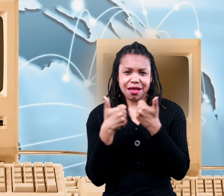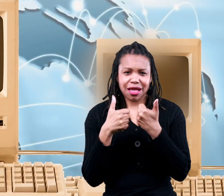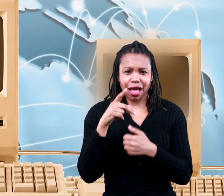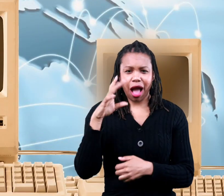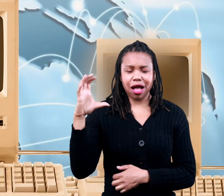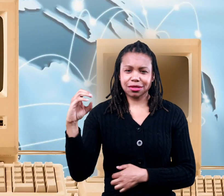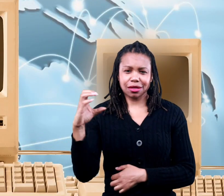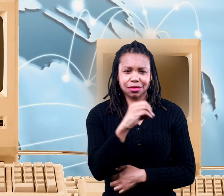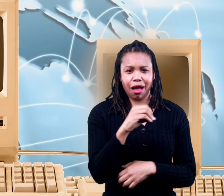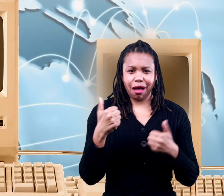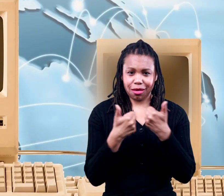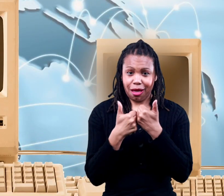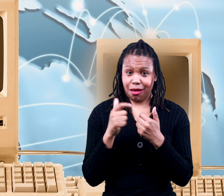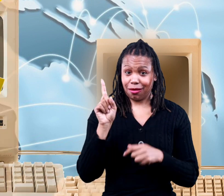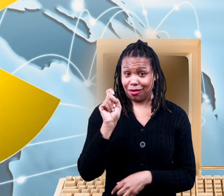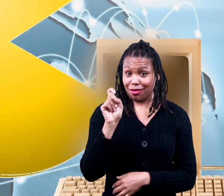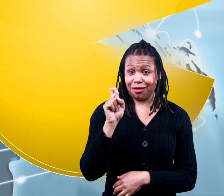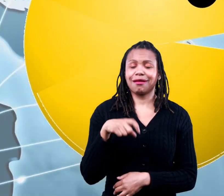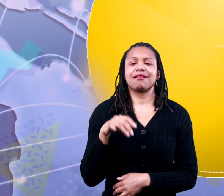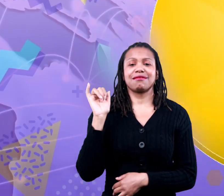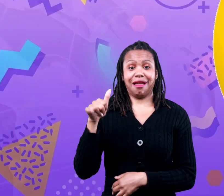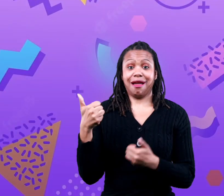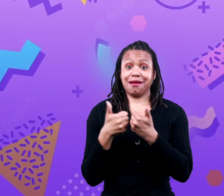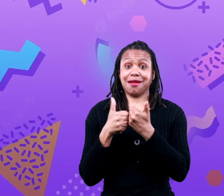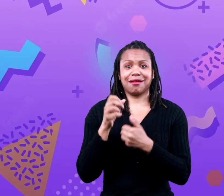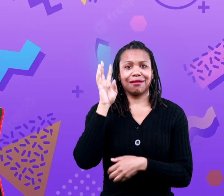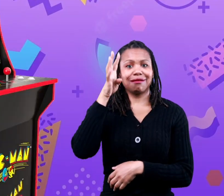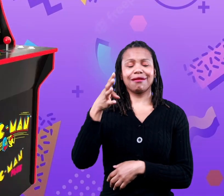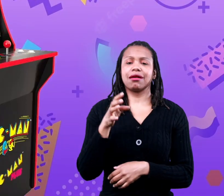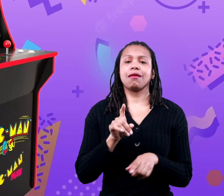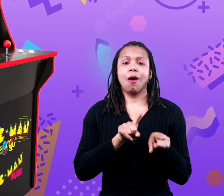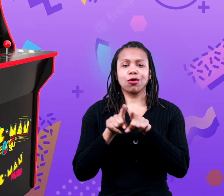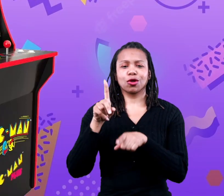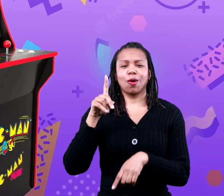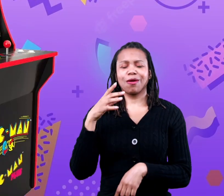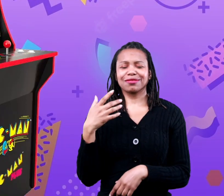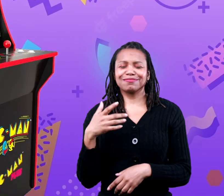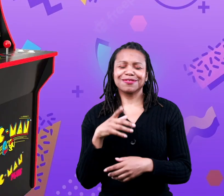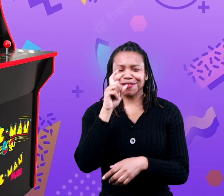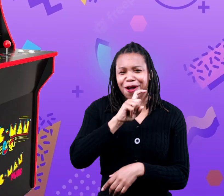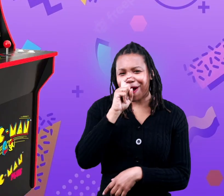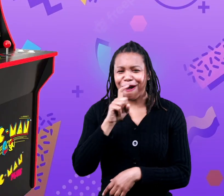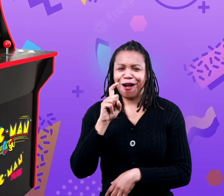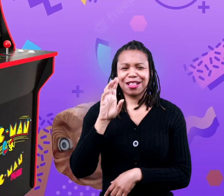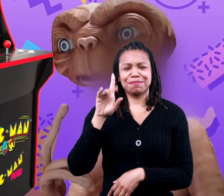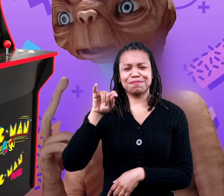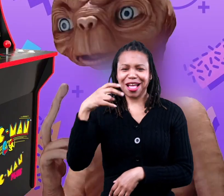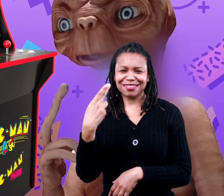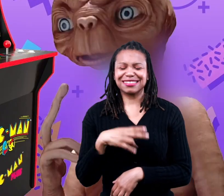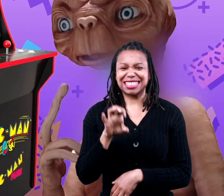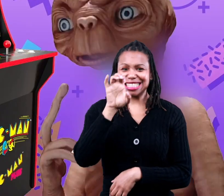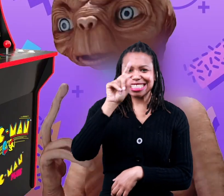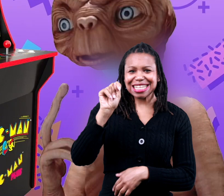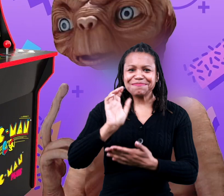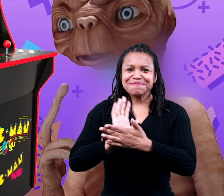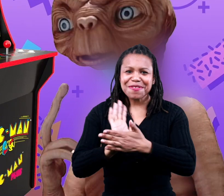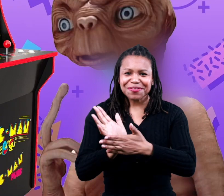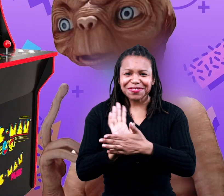1989. Ever played Pac-Man? The first Pac-Man video game, Cabbage Patch Kids, and the